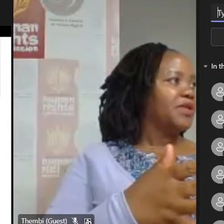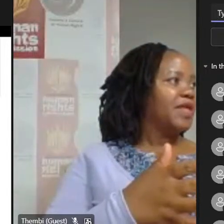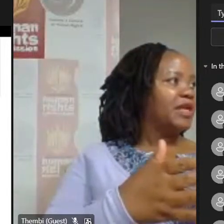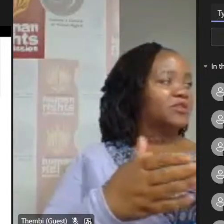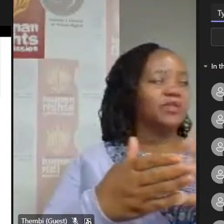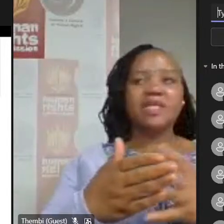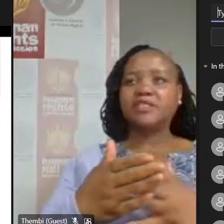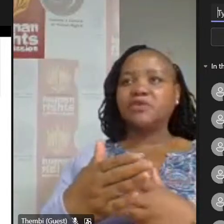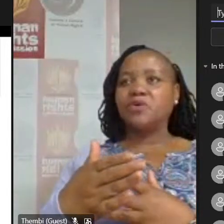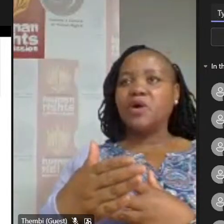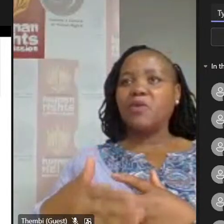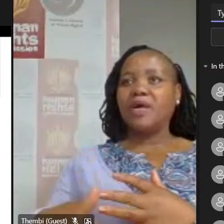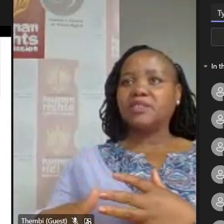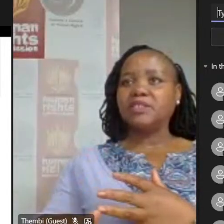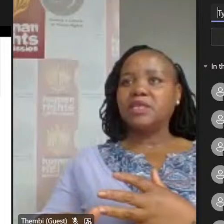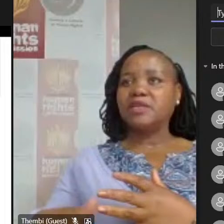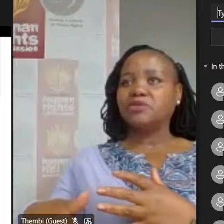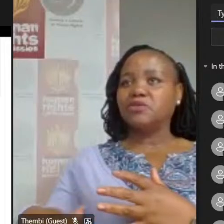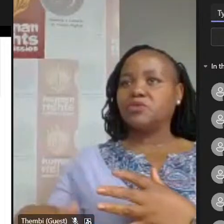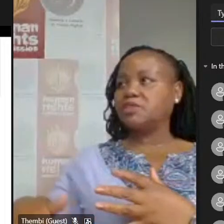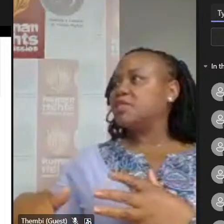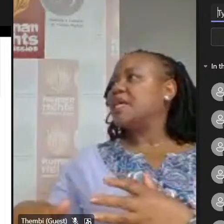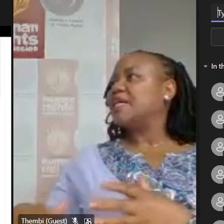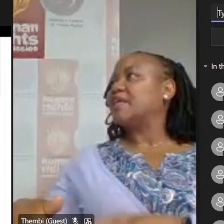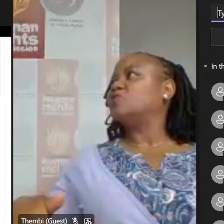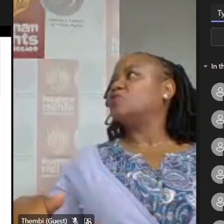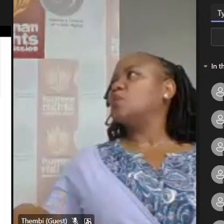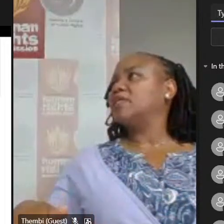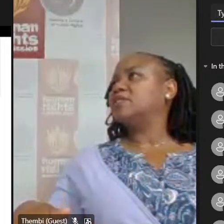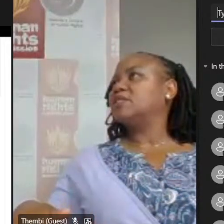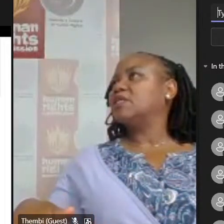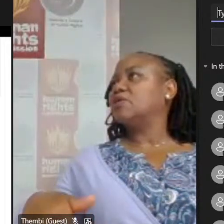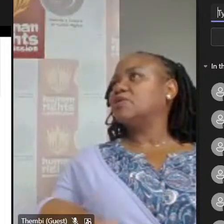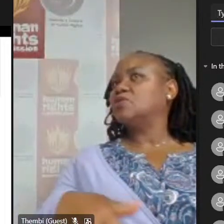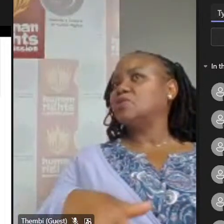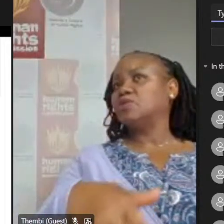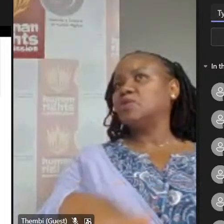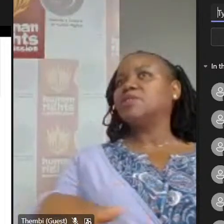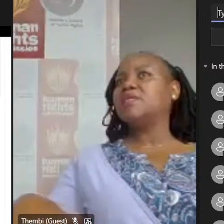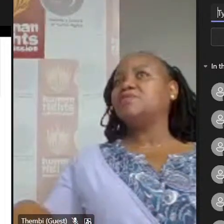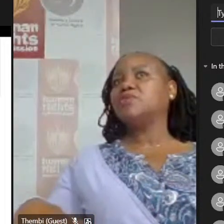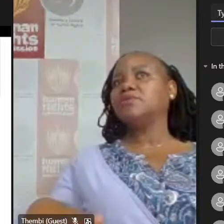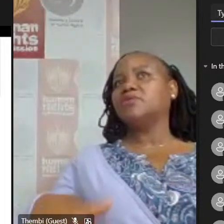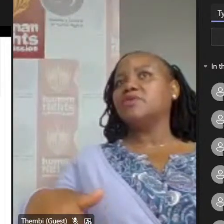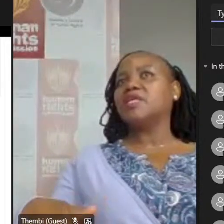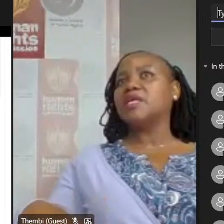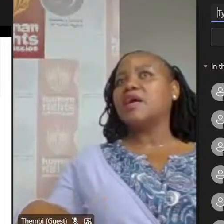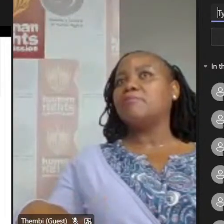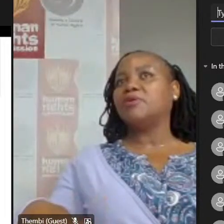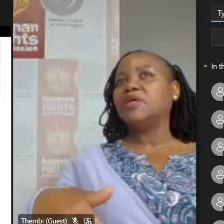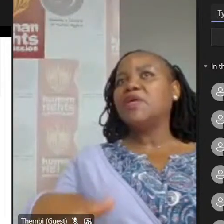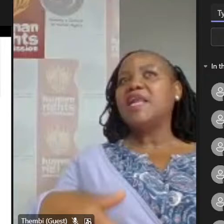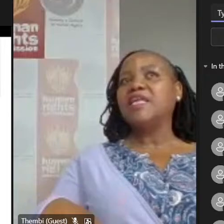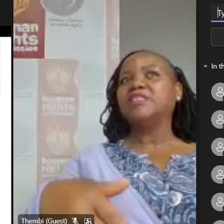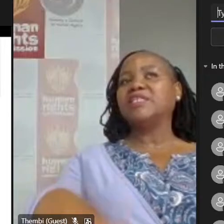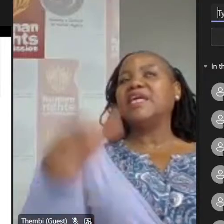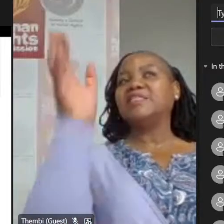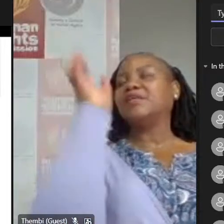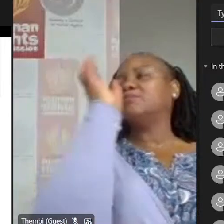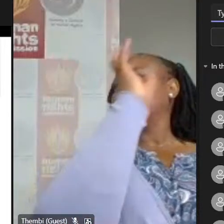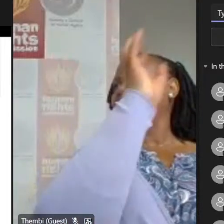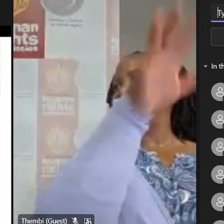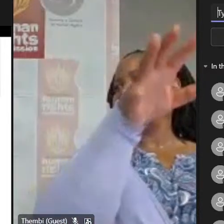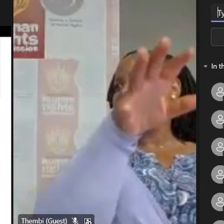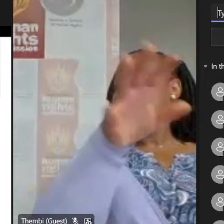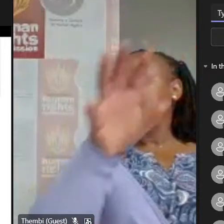schools so that, our children do not graduate or they do not leave schools only thinking about literature in